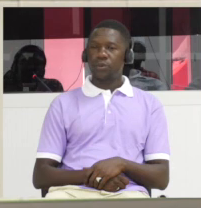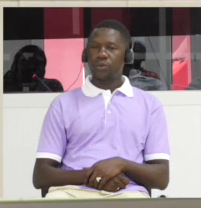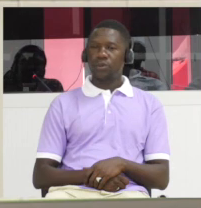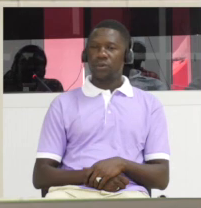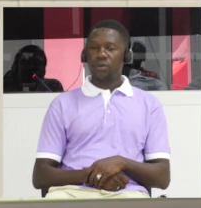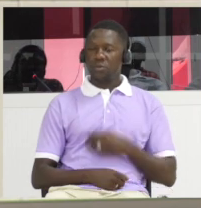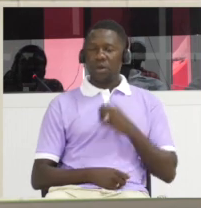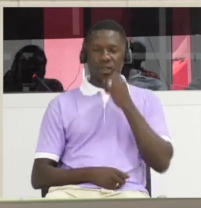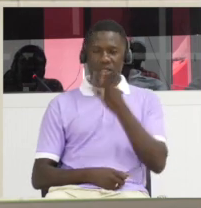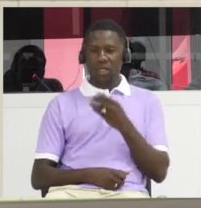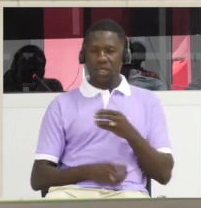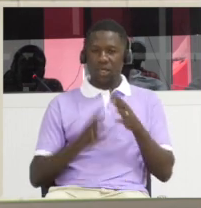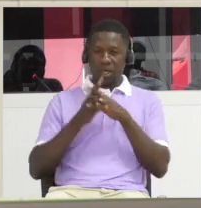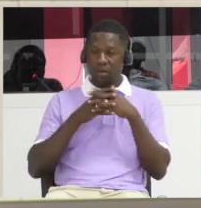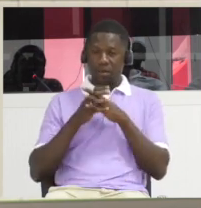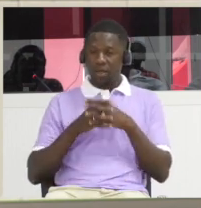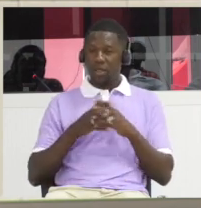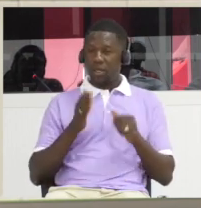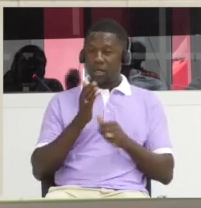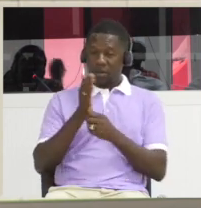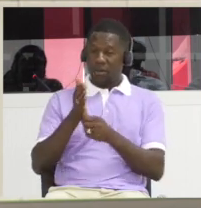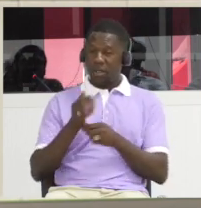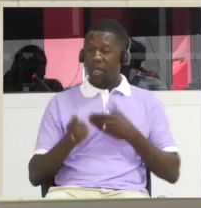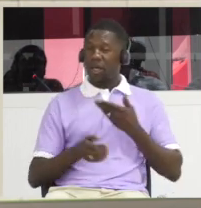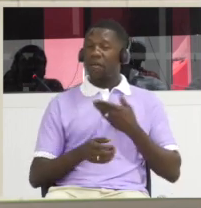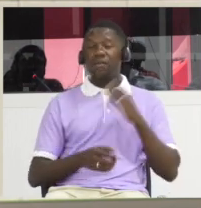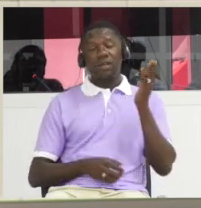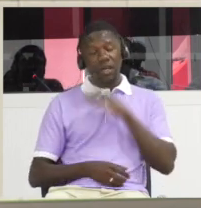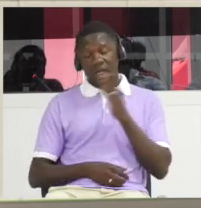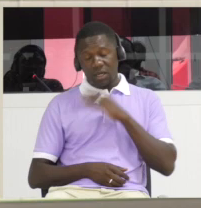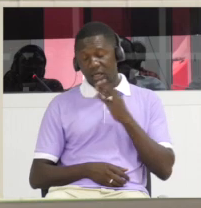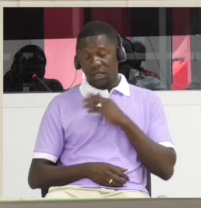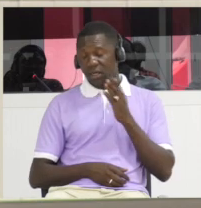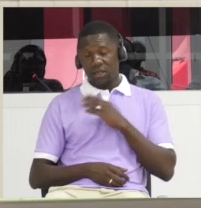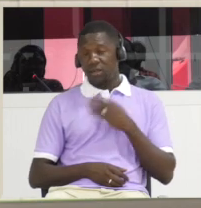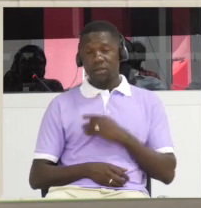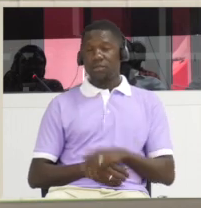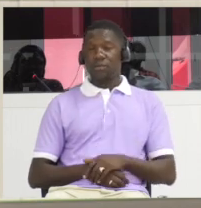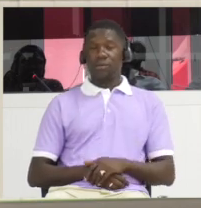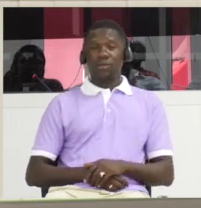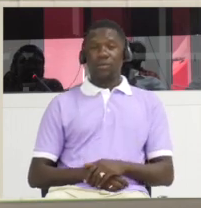lying and peddling falsehood. It was absolutely